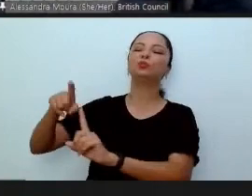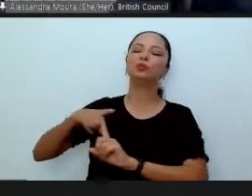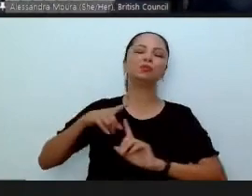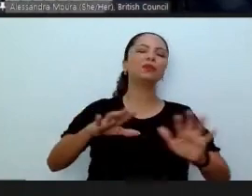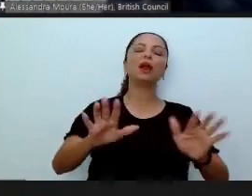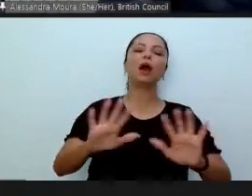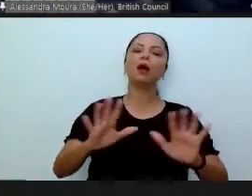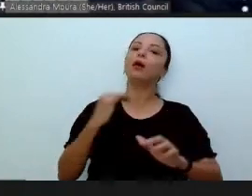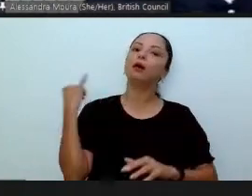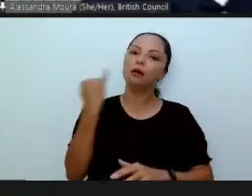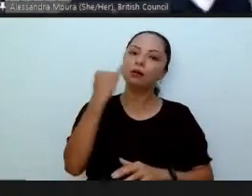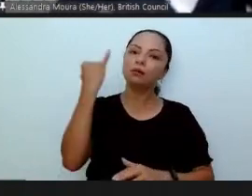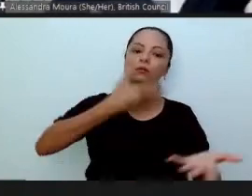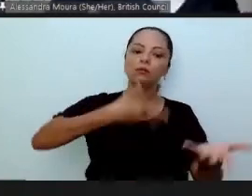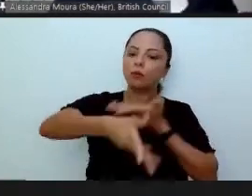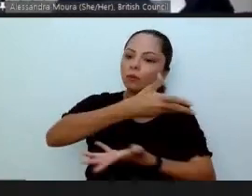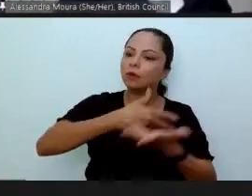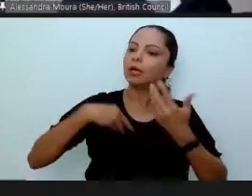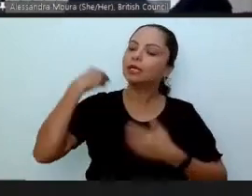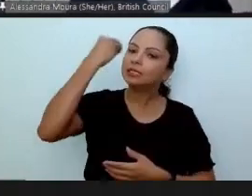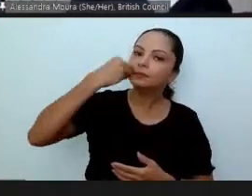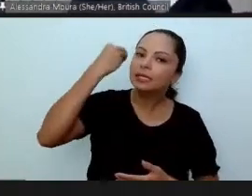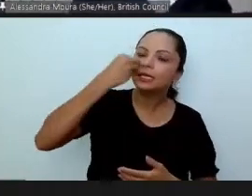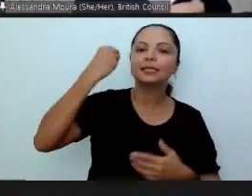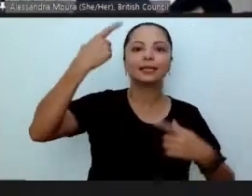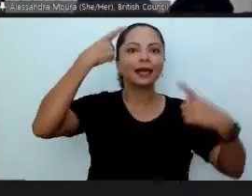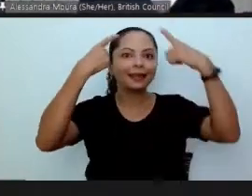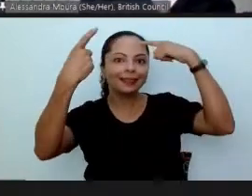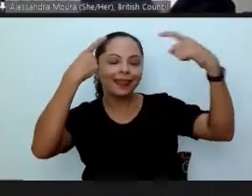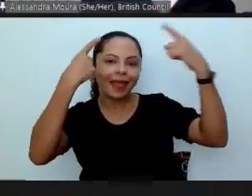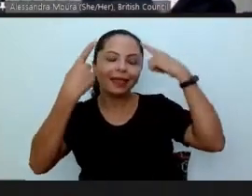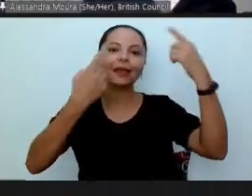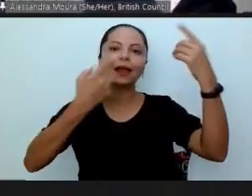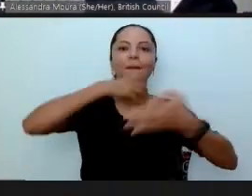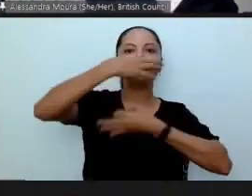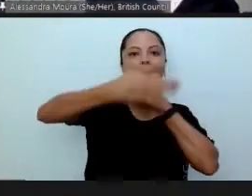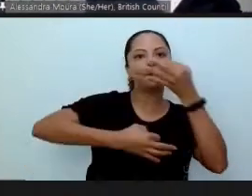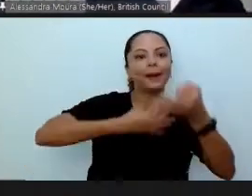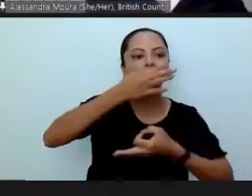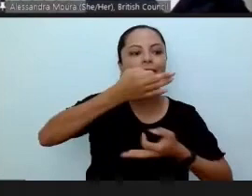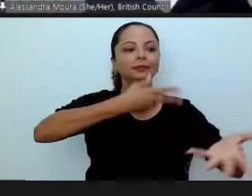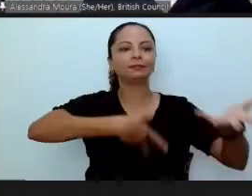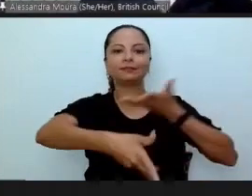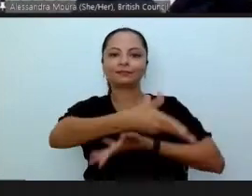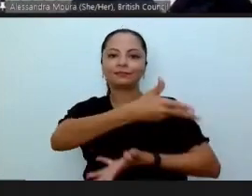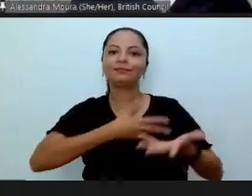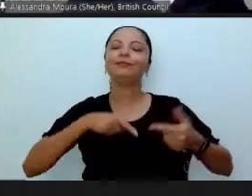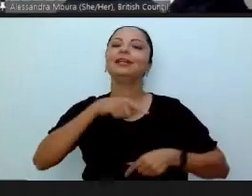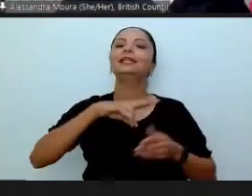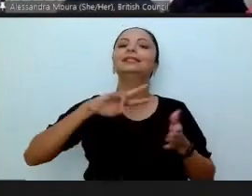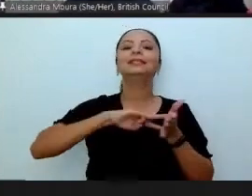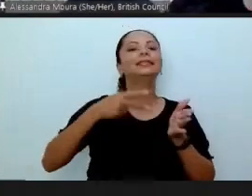teachers. Now, you can take this a step further. You can actually, and I'll speak a little bit about this